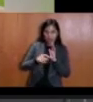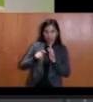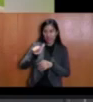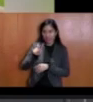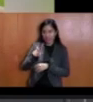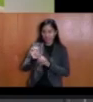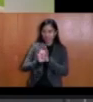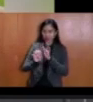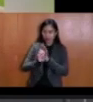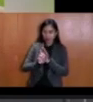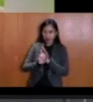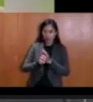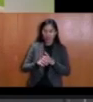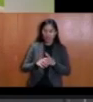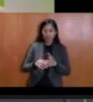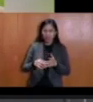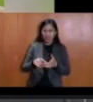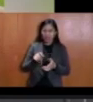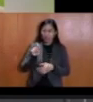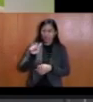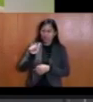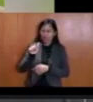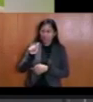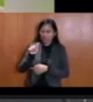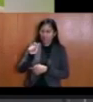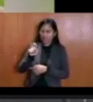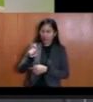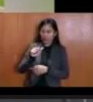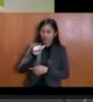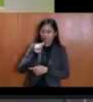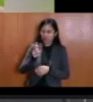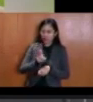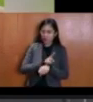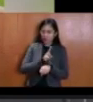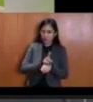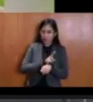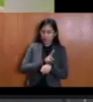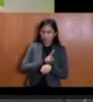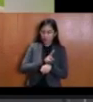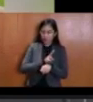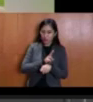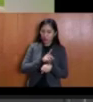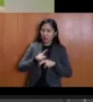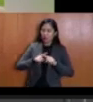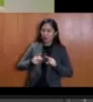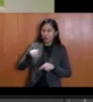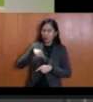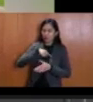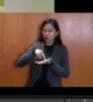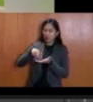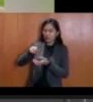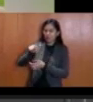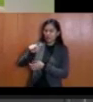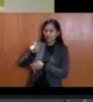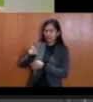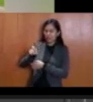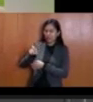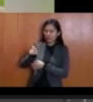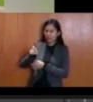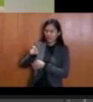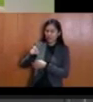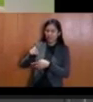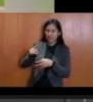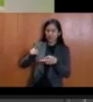electricity we're not consuming. You should only tax those which you consume, but we're taxing systems loss. We're